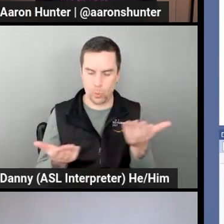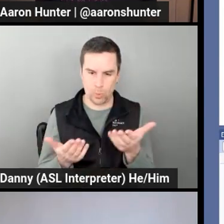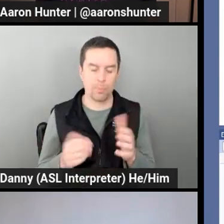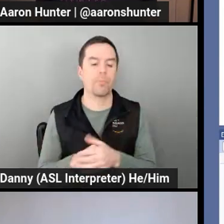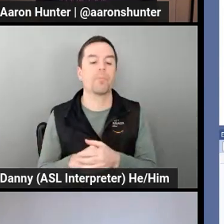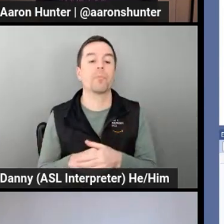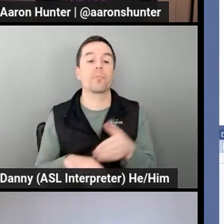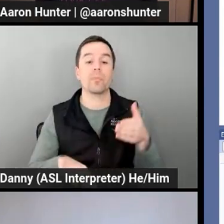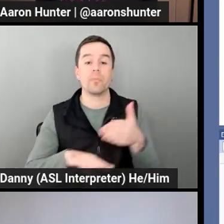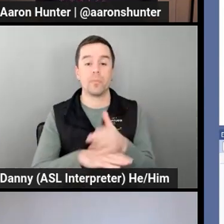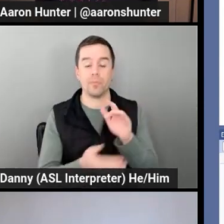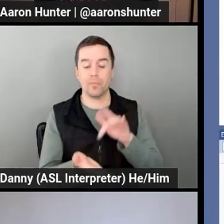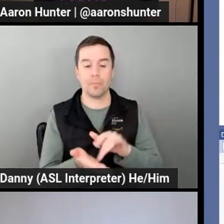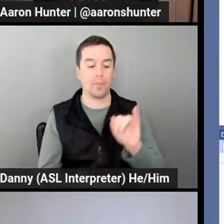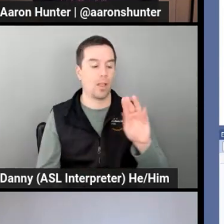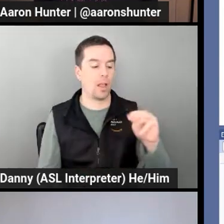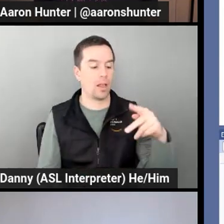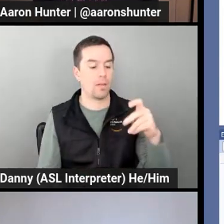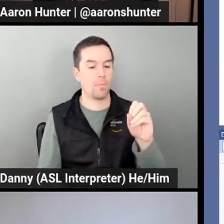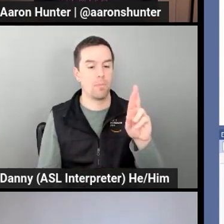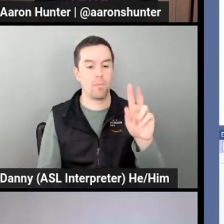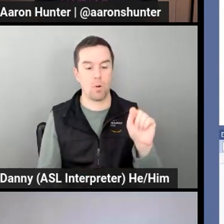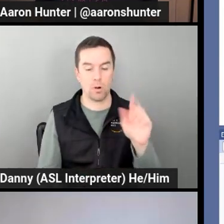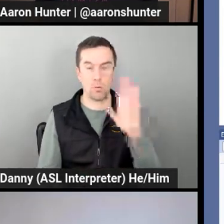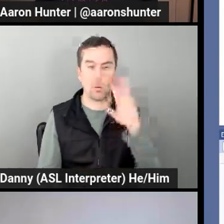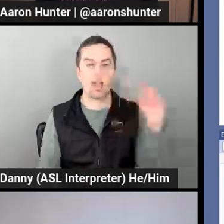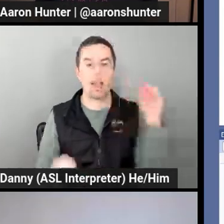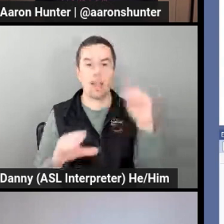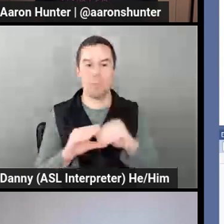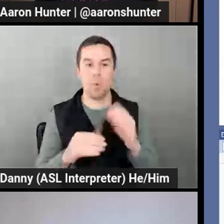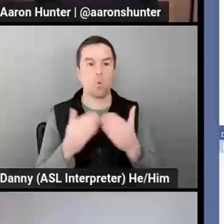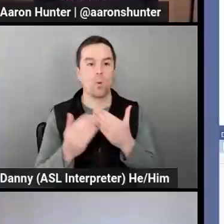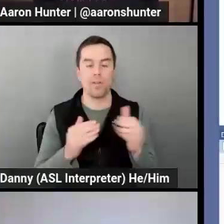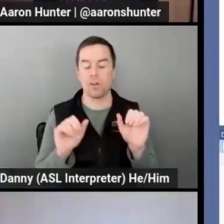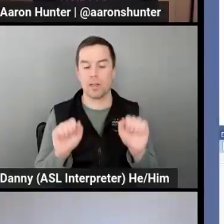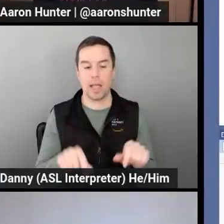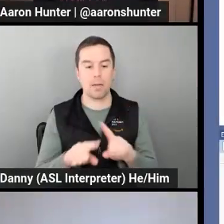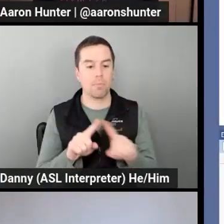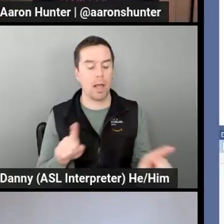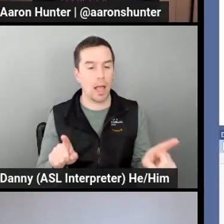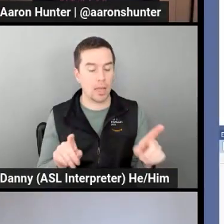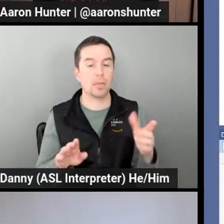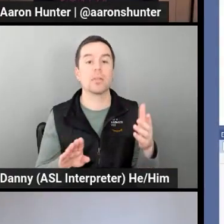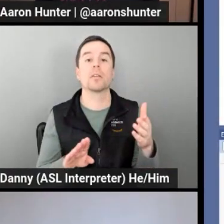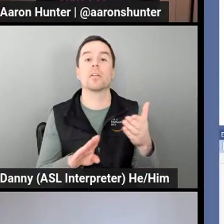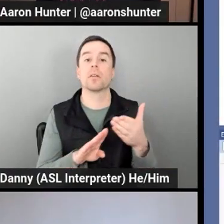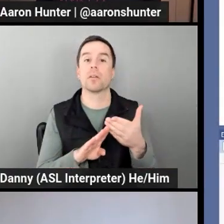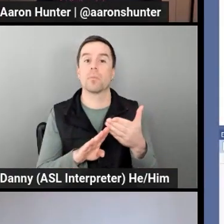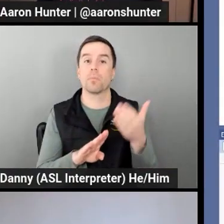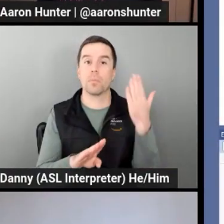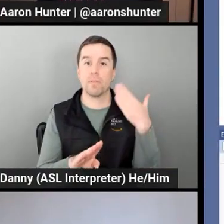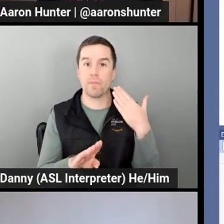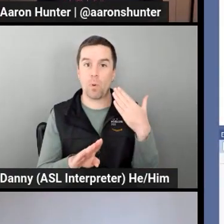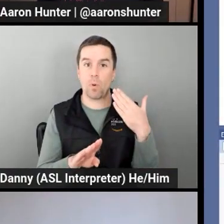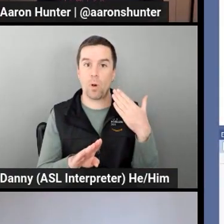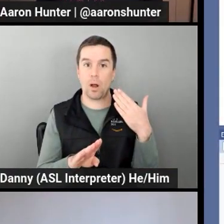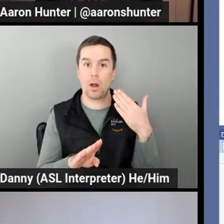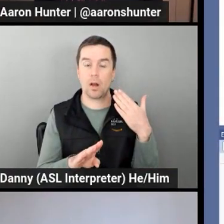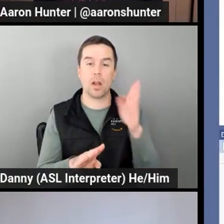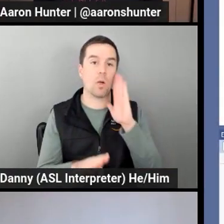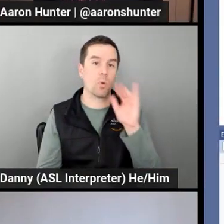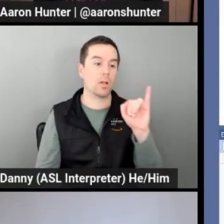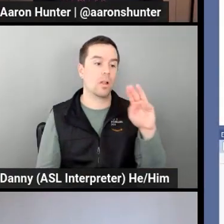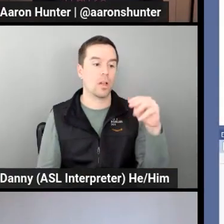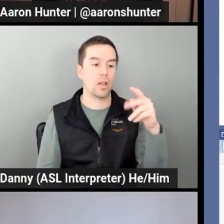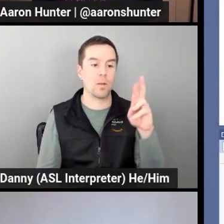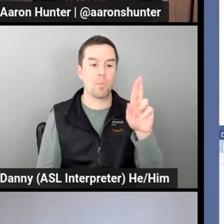on port, it will go ahead and port whatever it can. But let's say, out of the 41, it's able to port 30. Here it